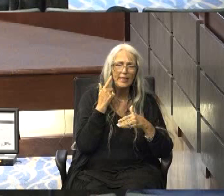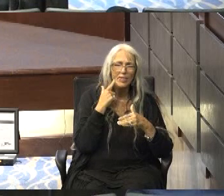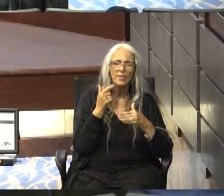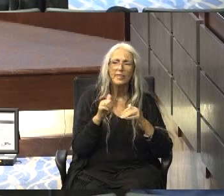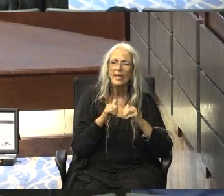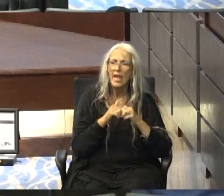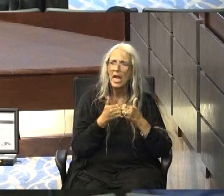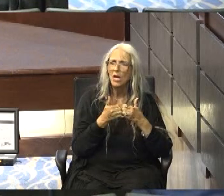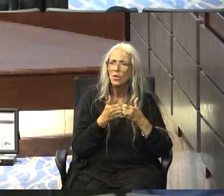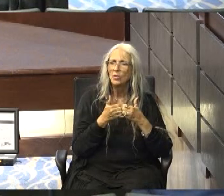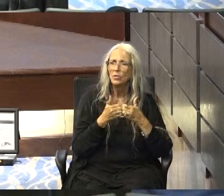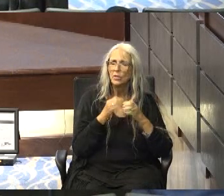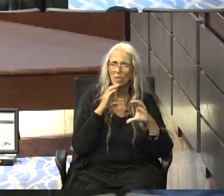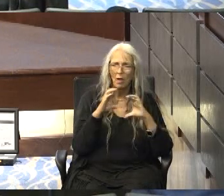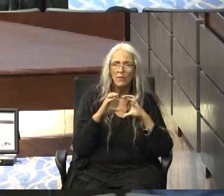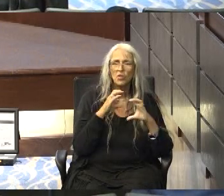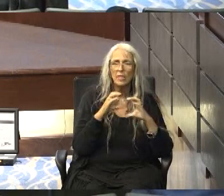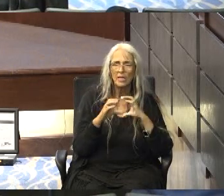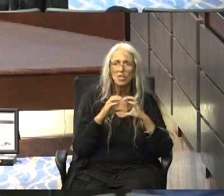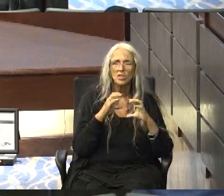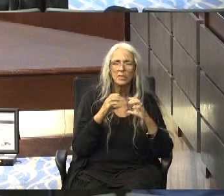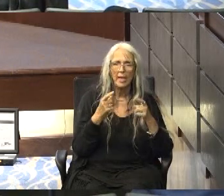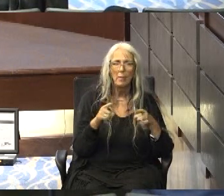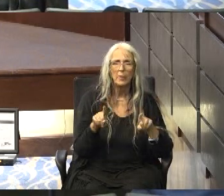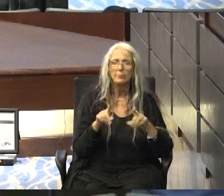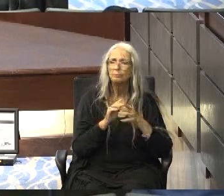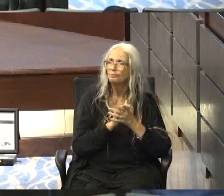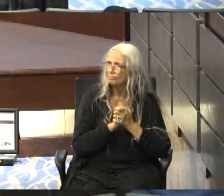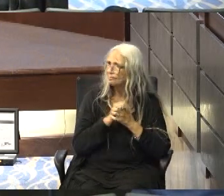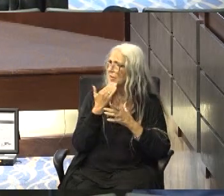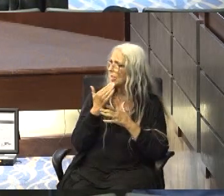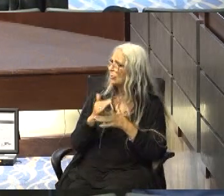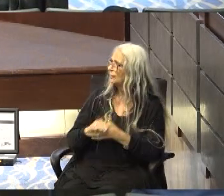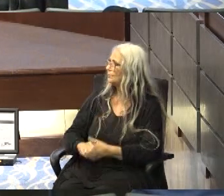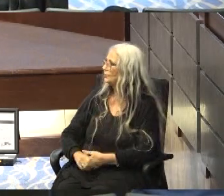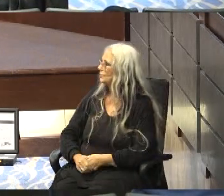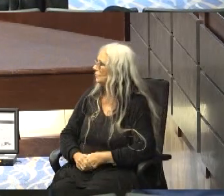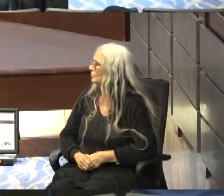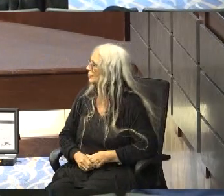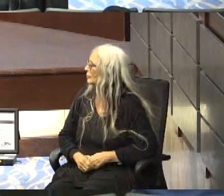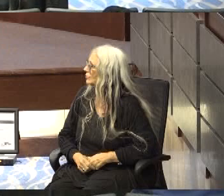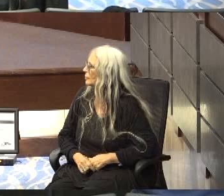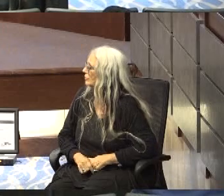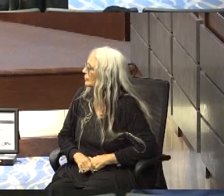those conversations transpire. Thank you, Kim.